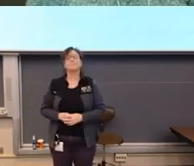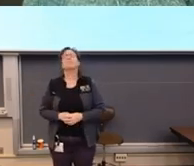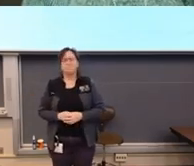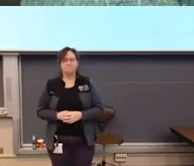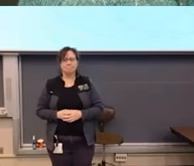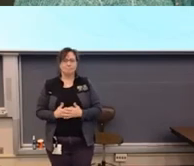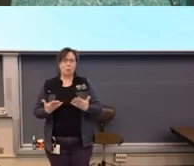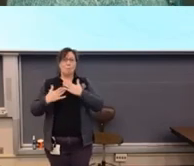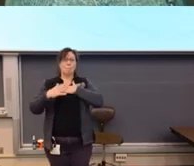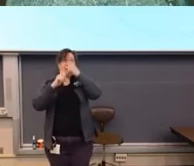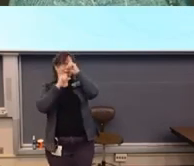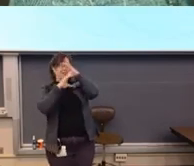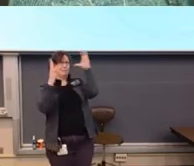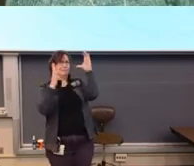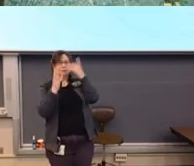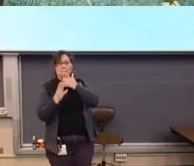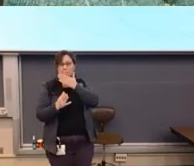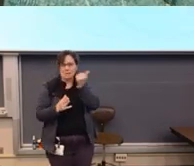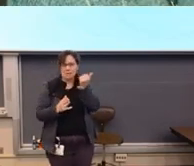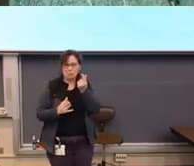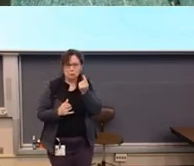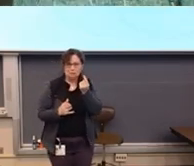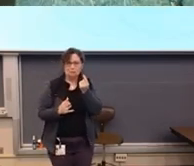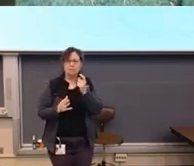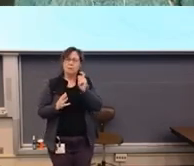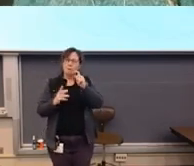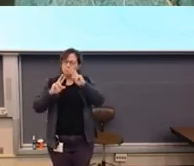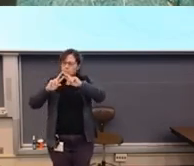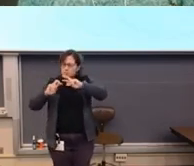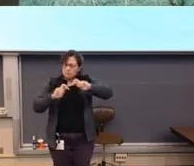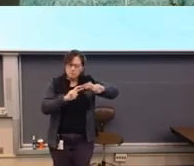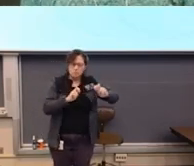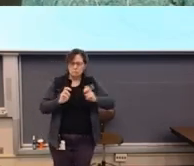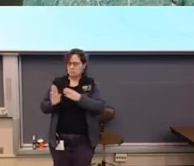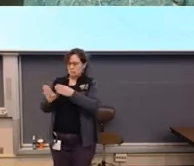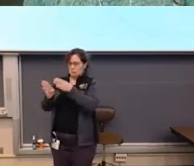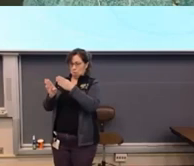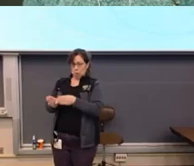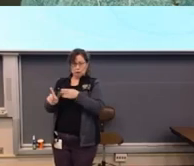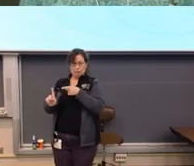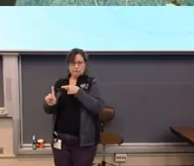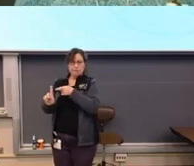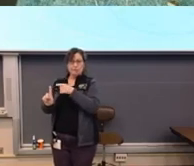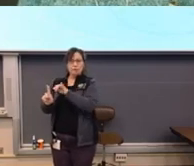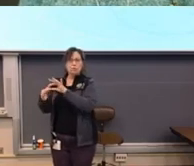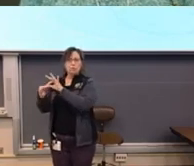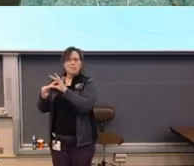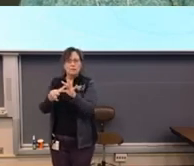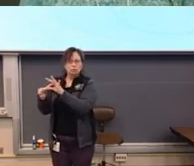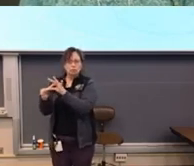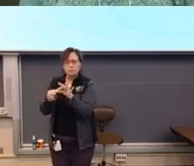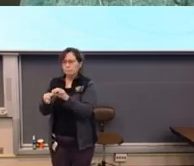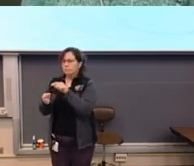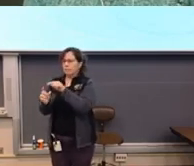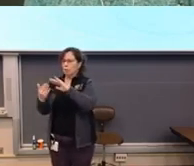my idea of things, we need to do a better job of looking at the person in terms of their relationships and